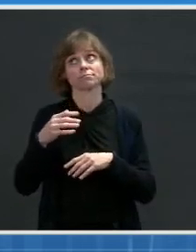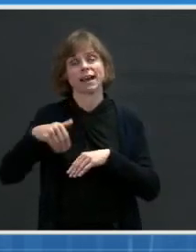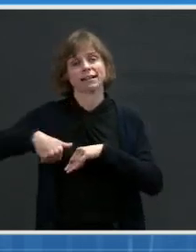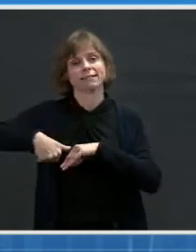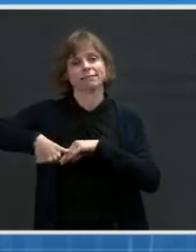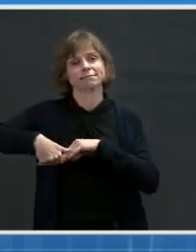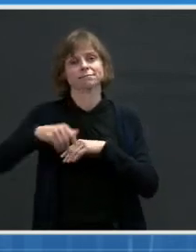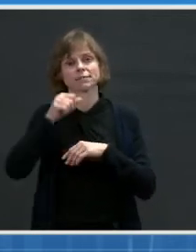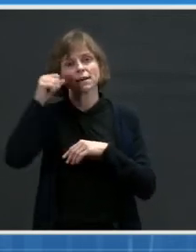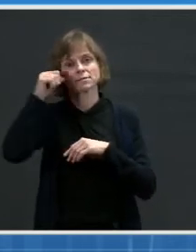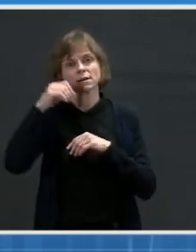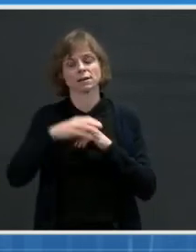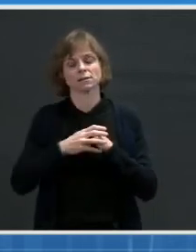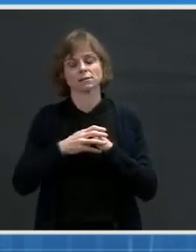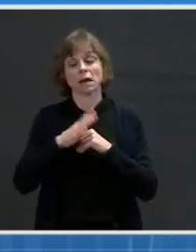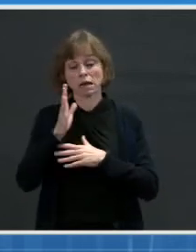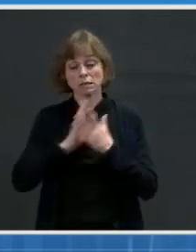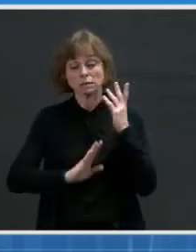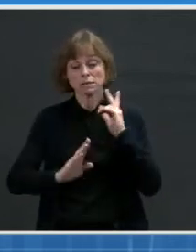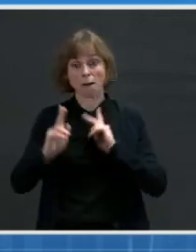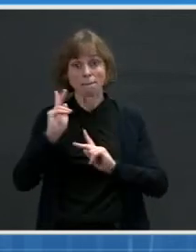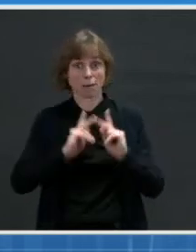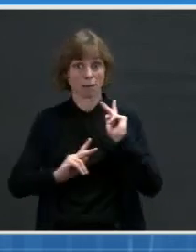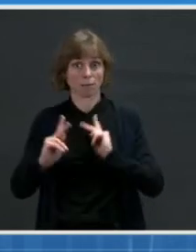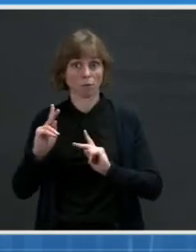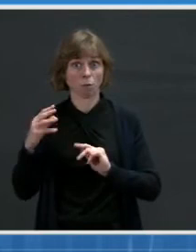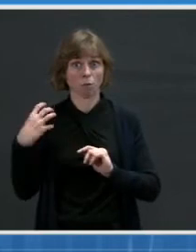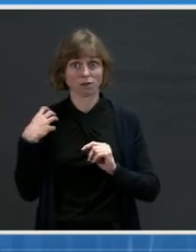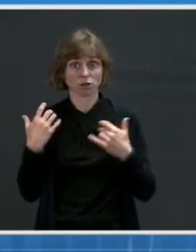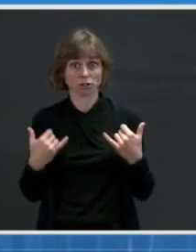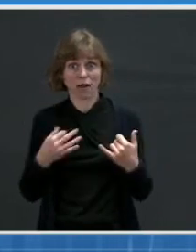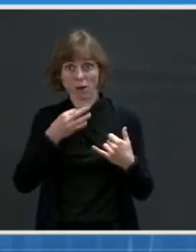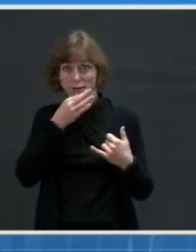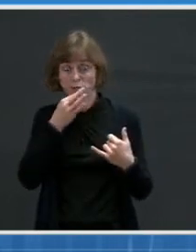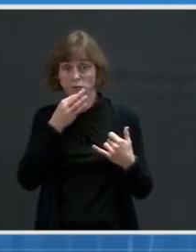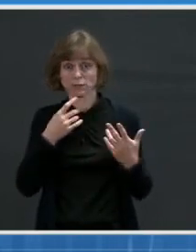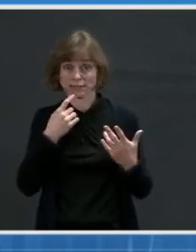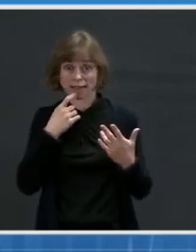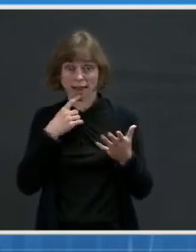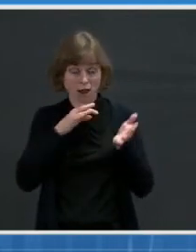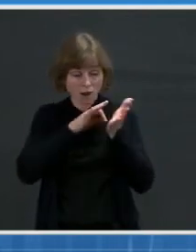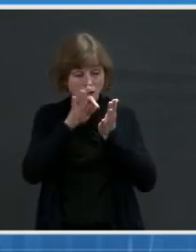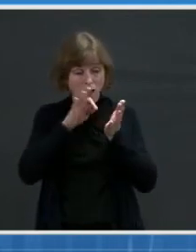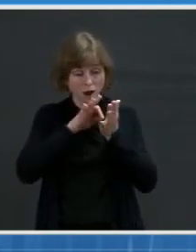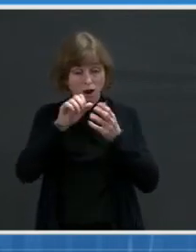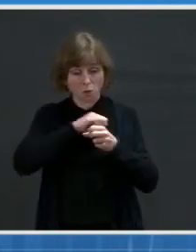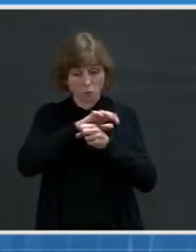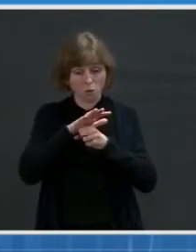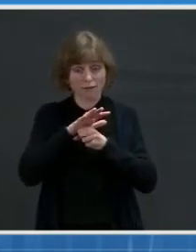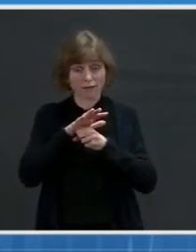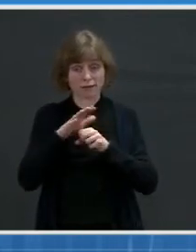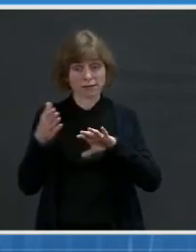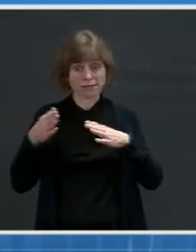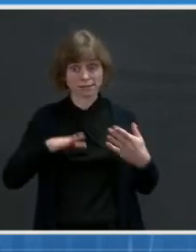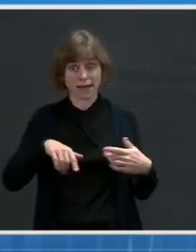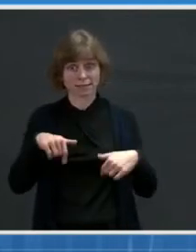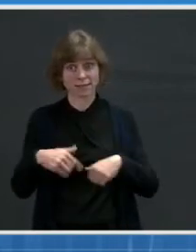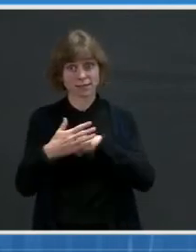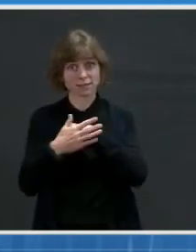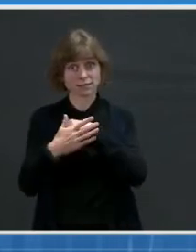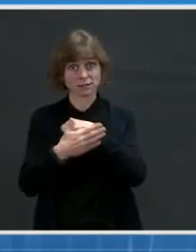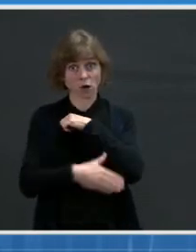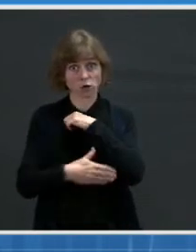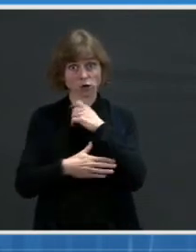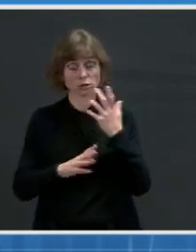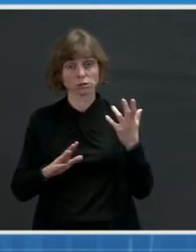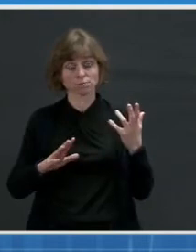Some officials and health experts have said that we are almost certainly undercounting COVID-19 deaths in this country. I wonder if any